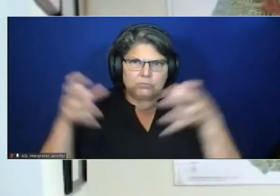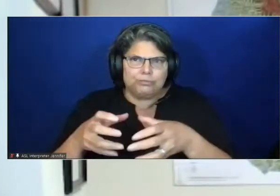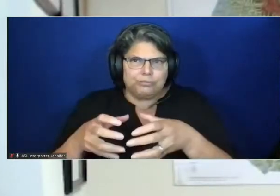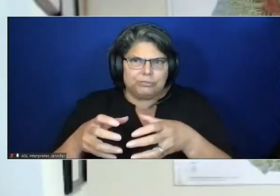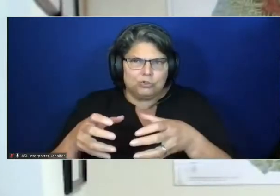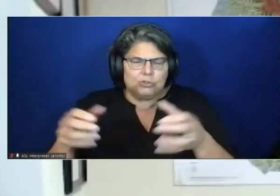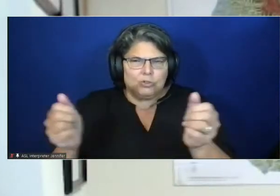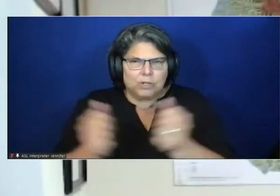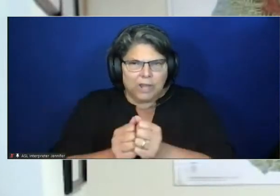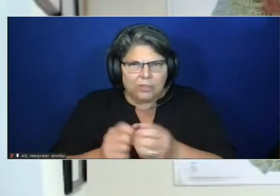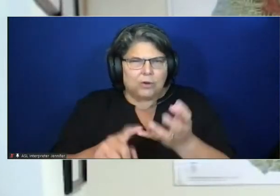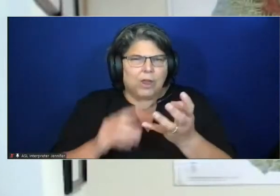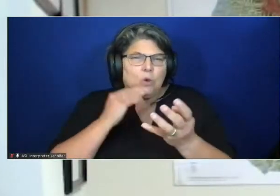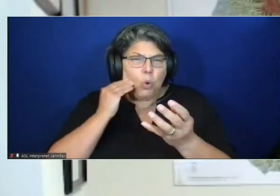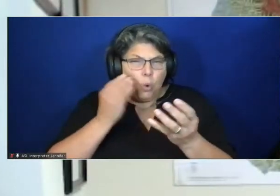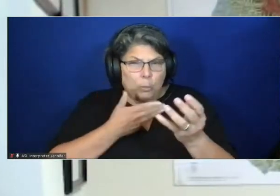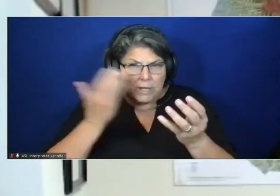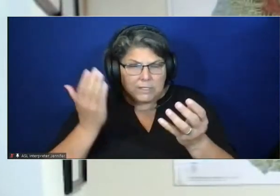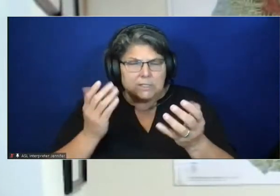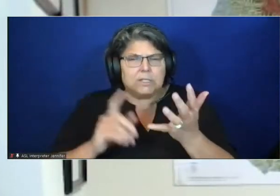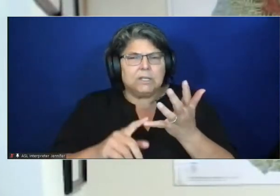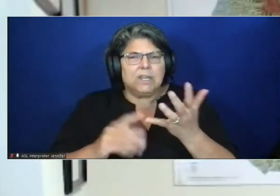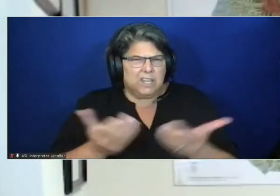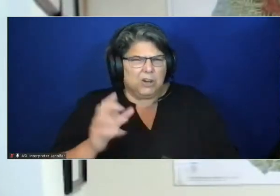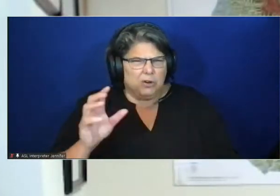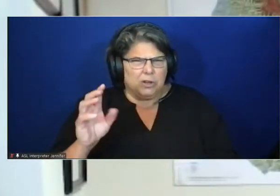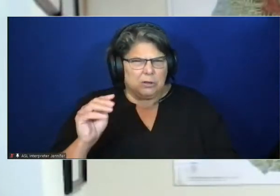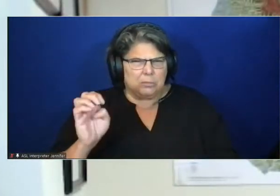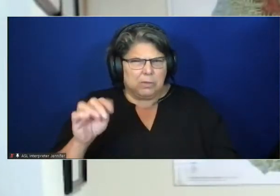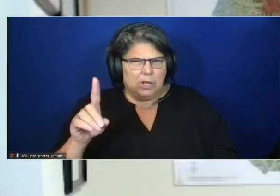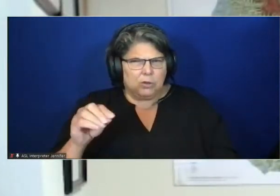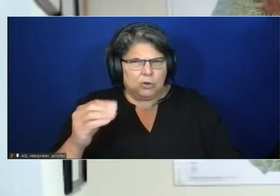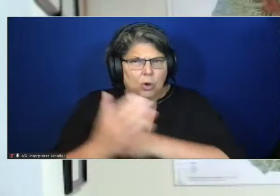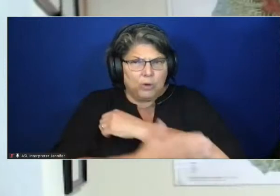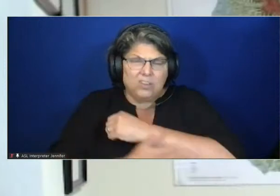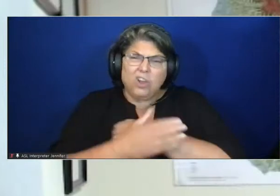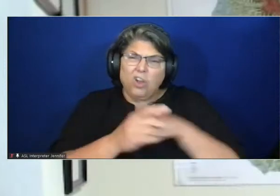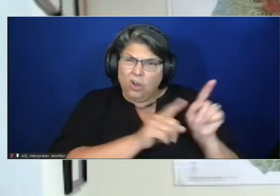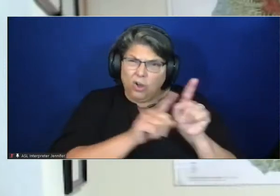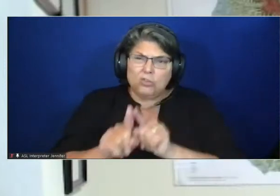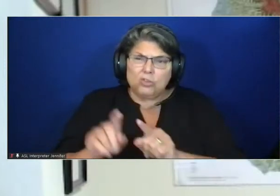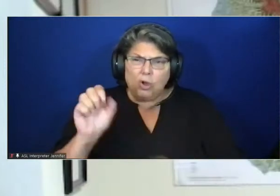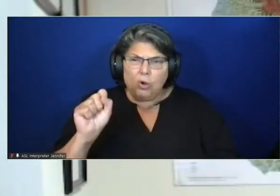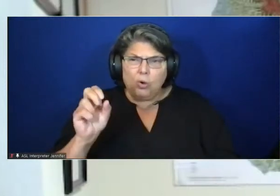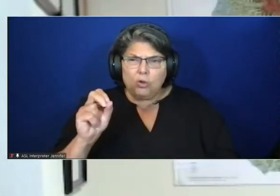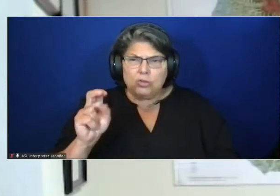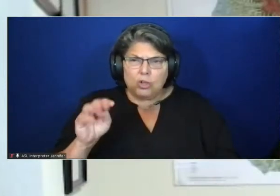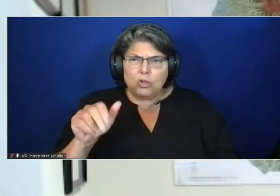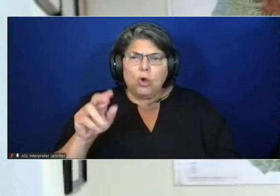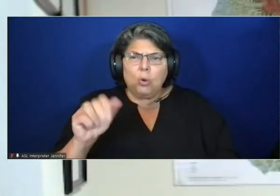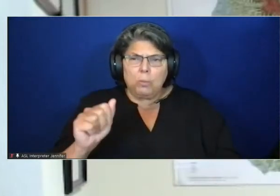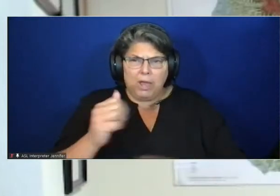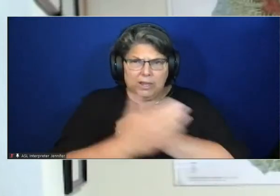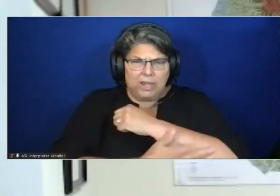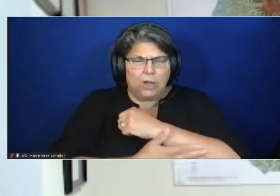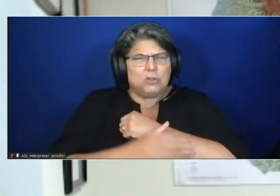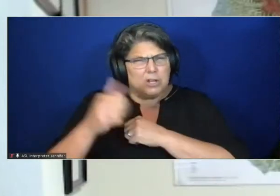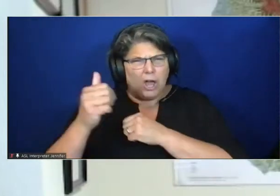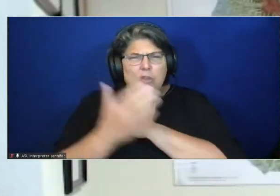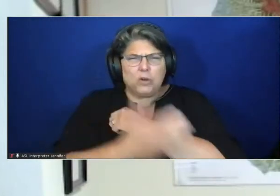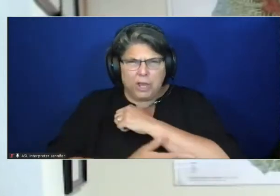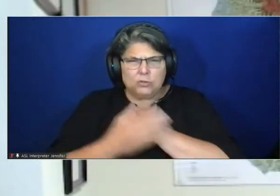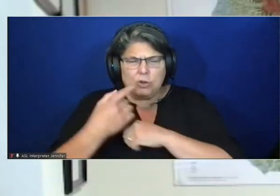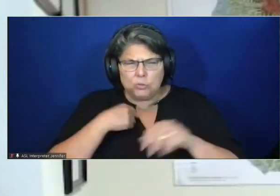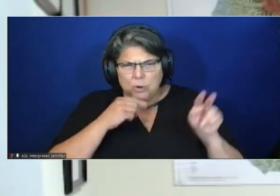here in Mendocino County, and also in Sonoma County, as well as some other counties have followed, we